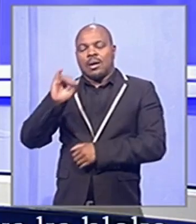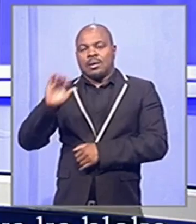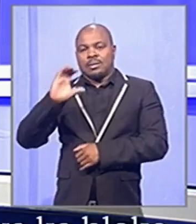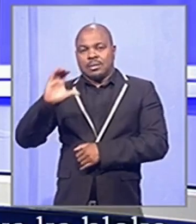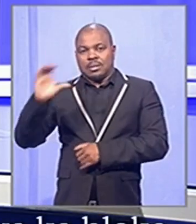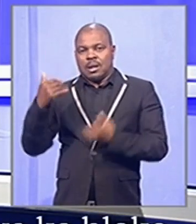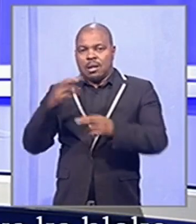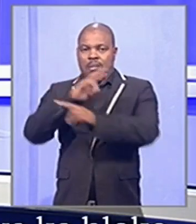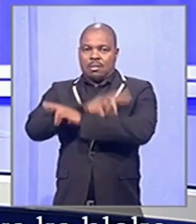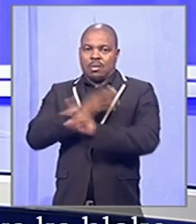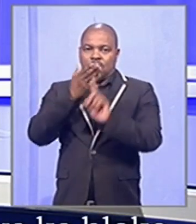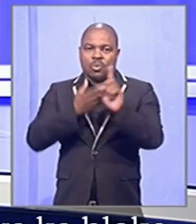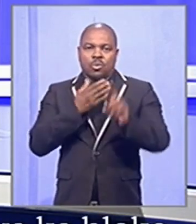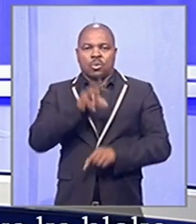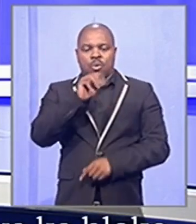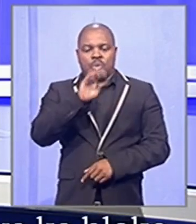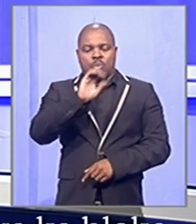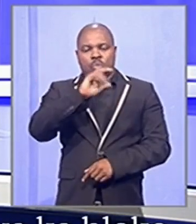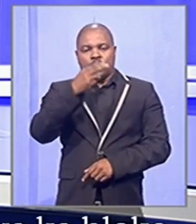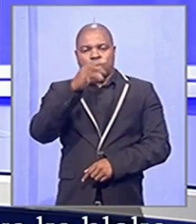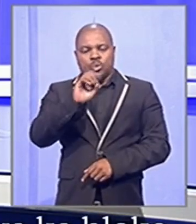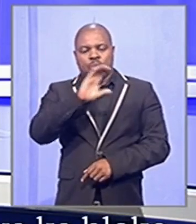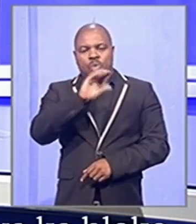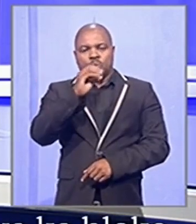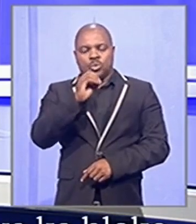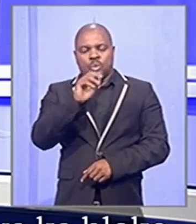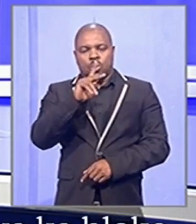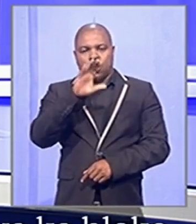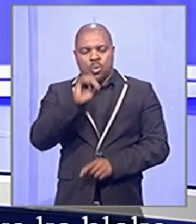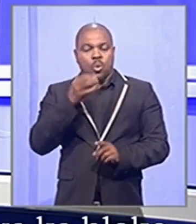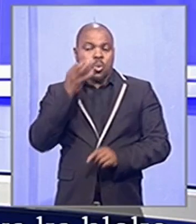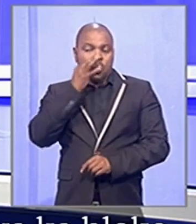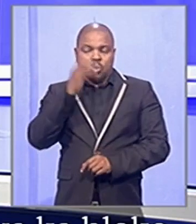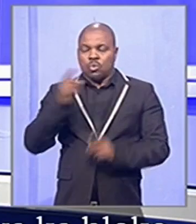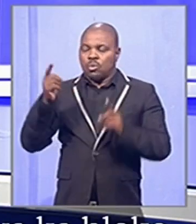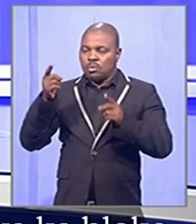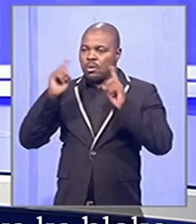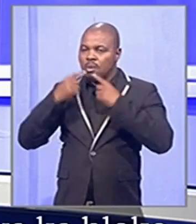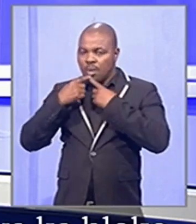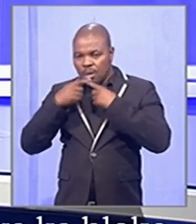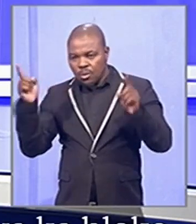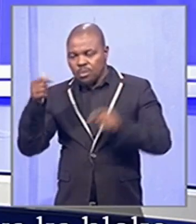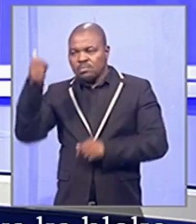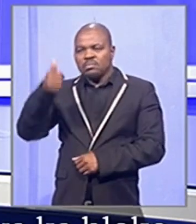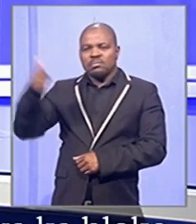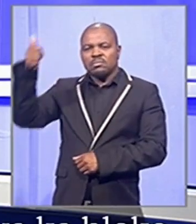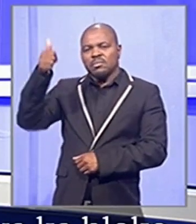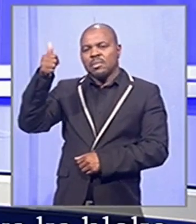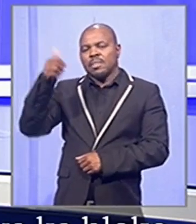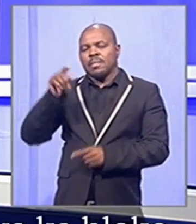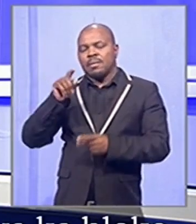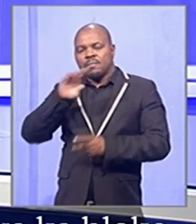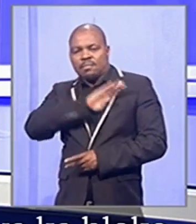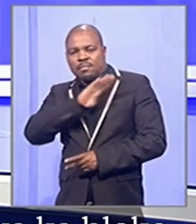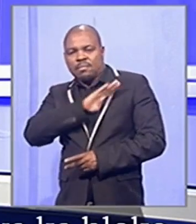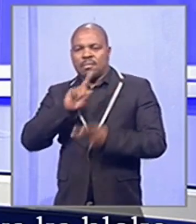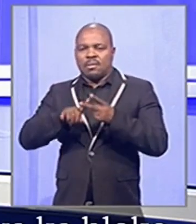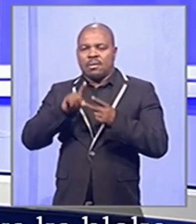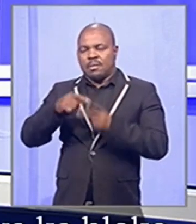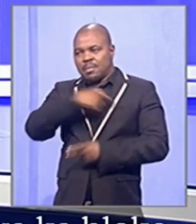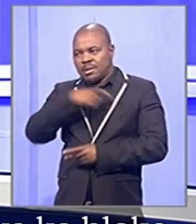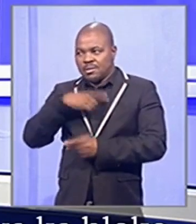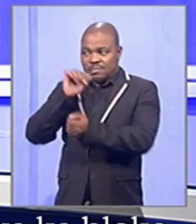Molaodi ya seng a beile meja fatshe wa lekgotla la dinyewe la Matjhaba ICC ya Phakiso Motjhotjhoko o re teko